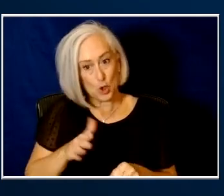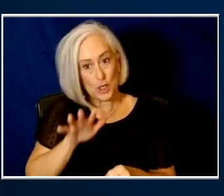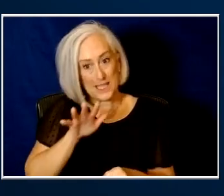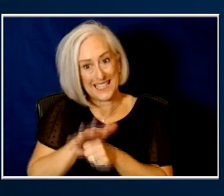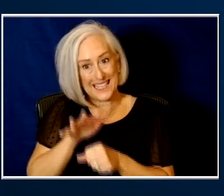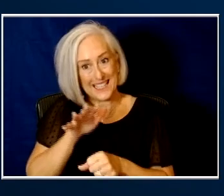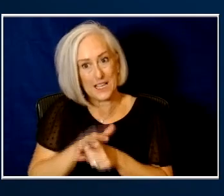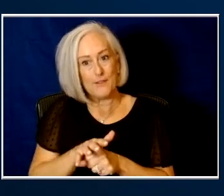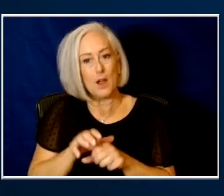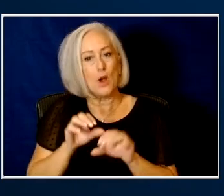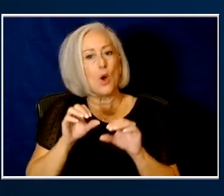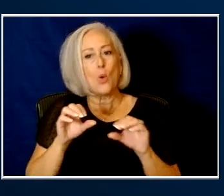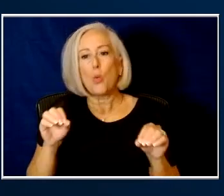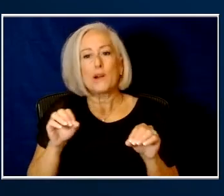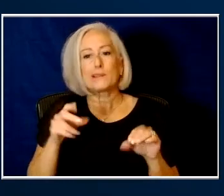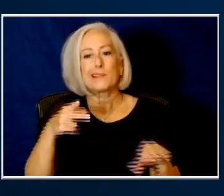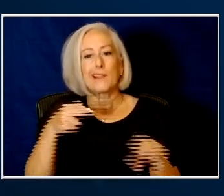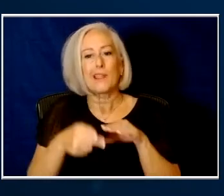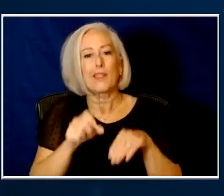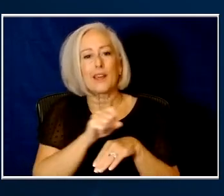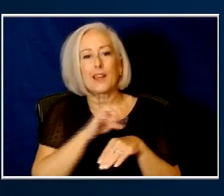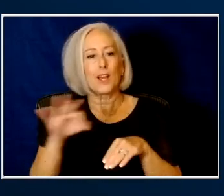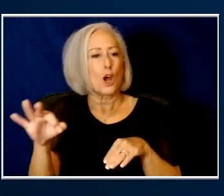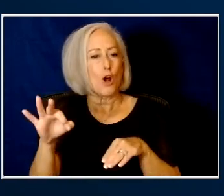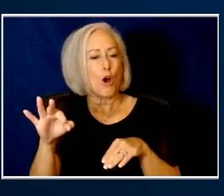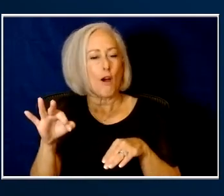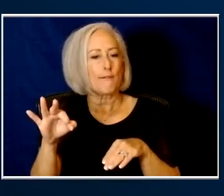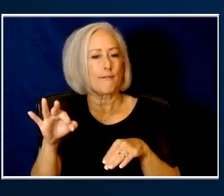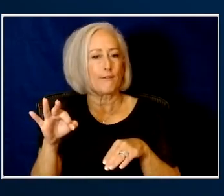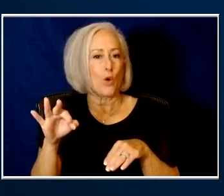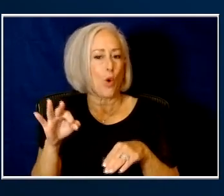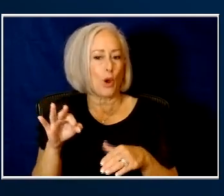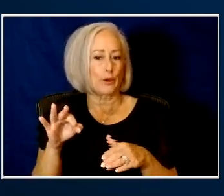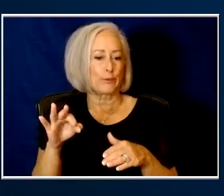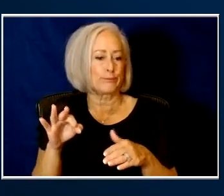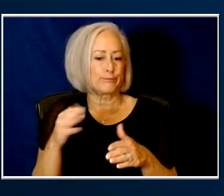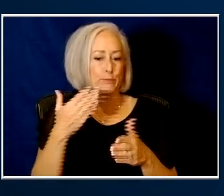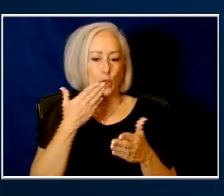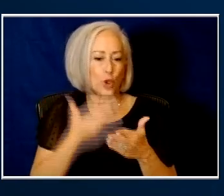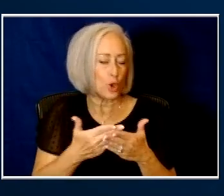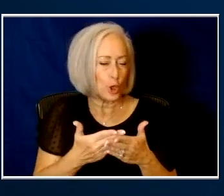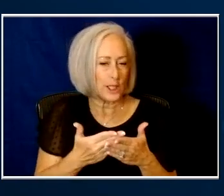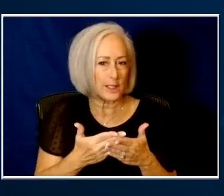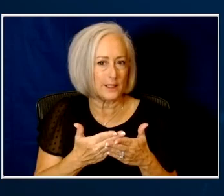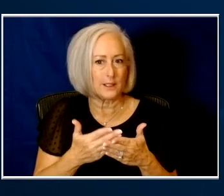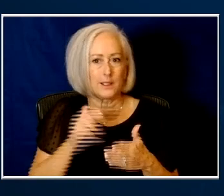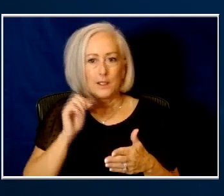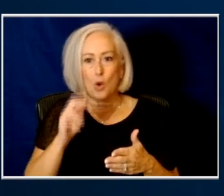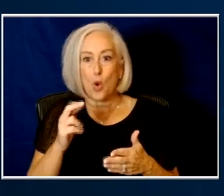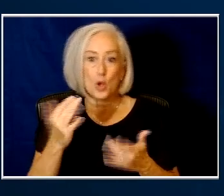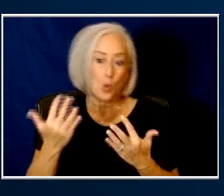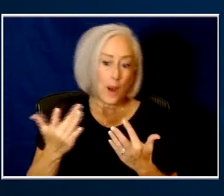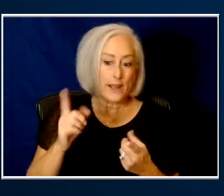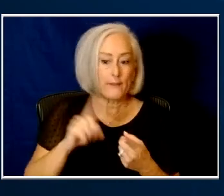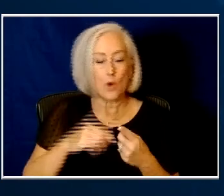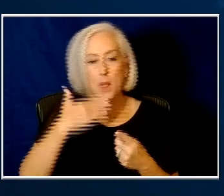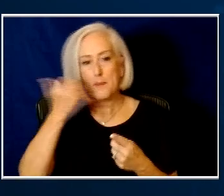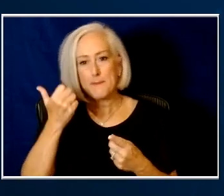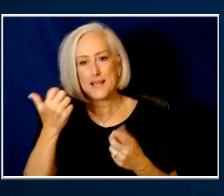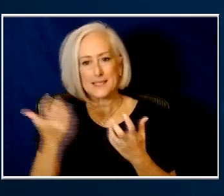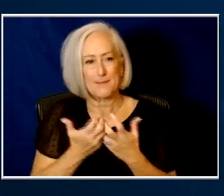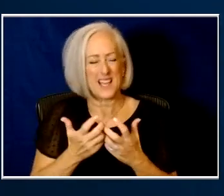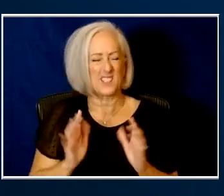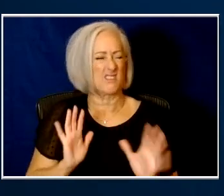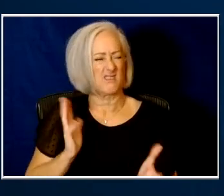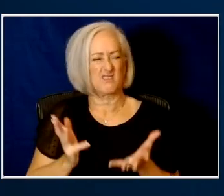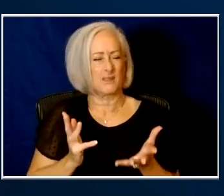it just, if it's not good, it's not good, or do you find the best match you can, or do you just have to wait for the best possible match? Does that make sense?